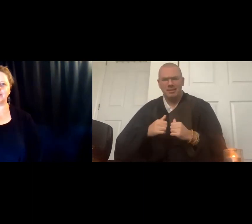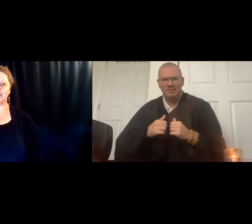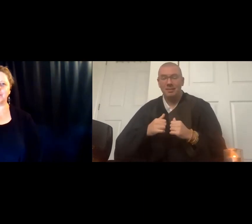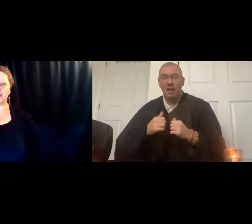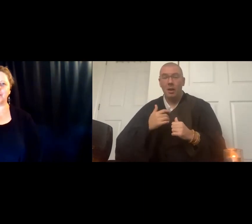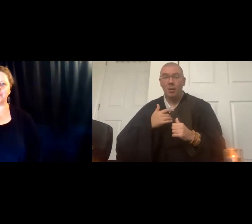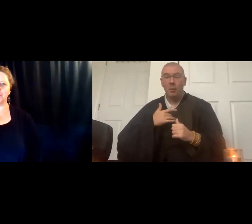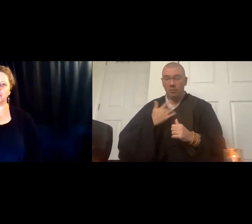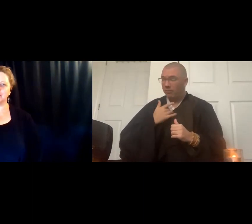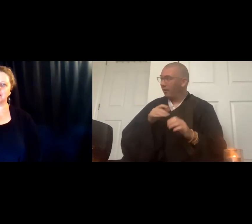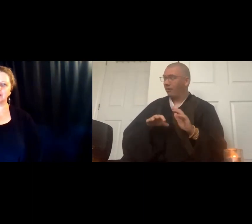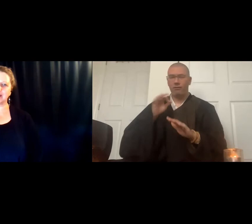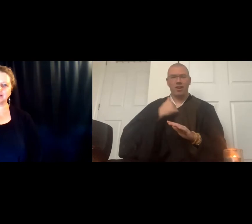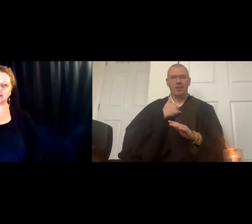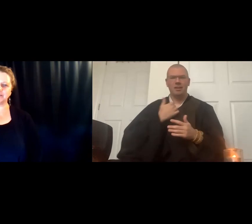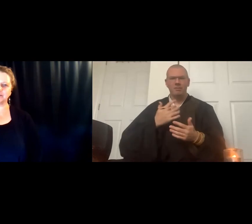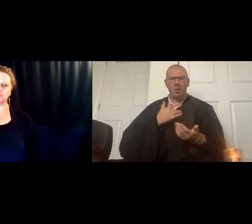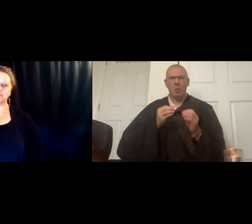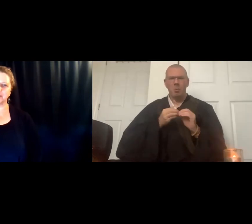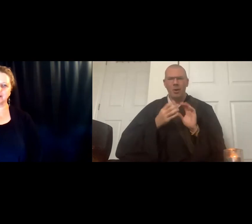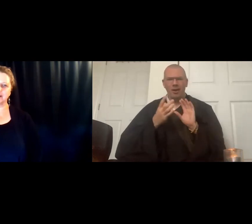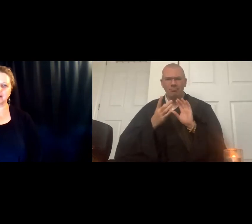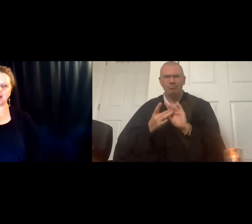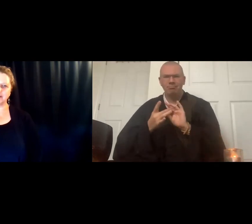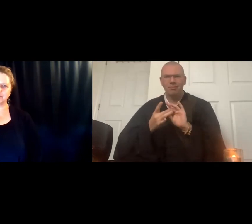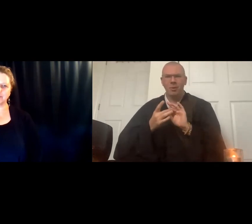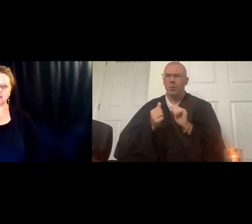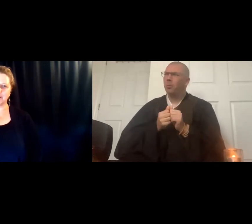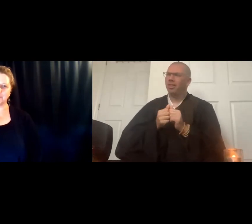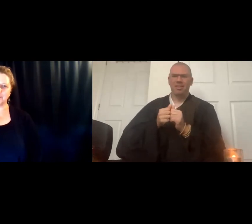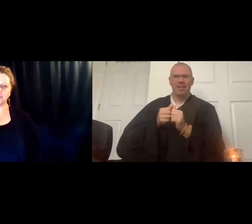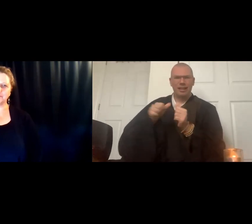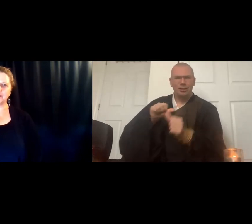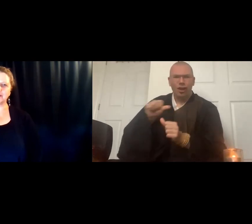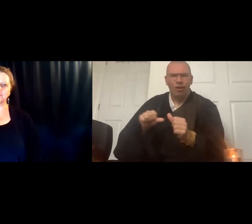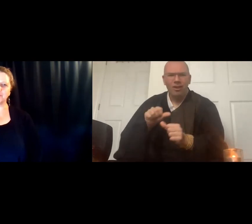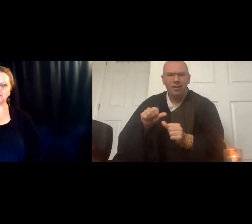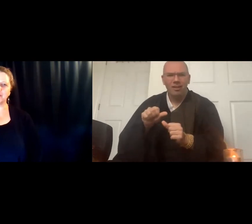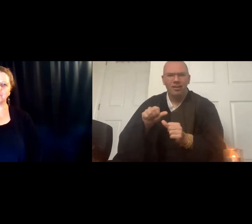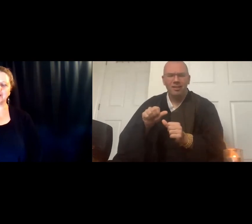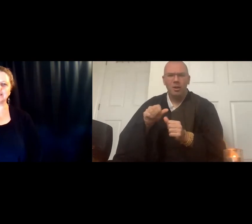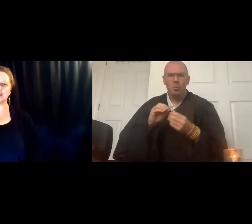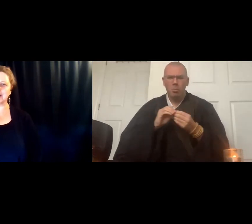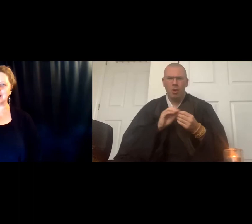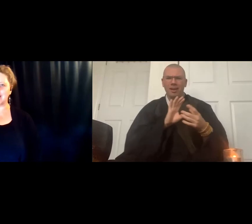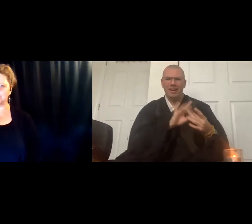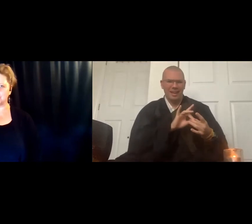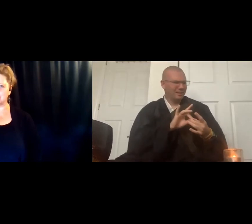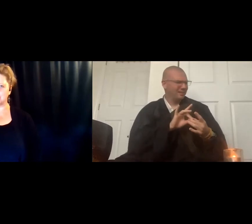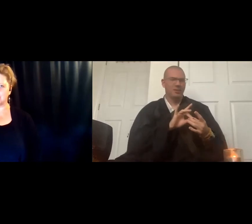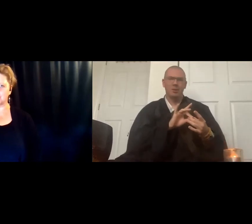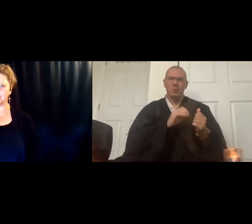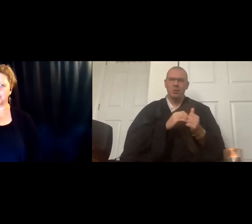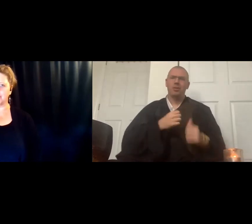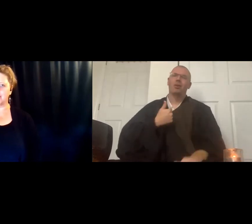And so people can tend to kind of shut down more, but it's important that we need to connect with